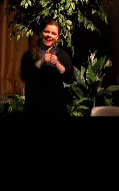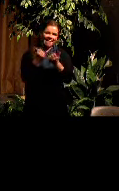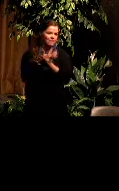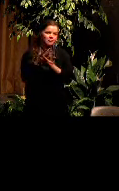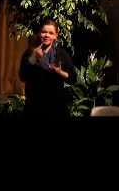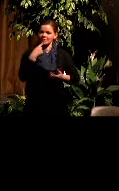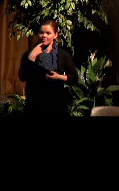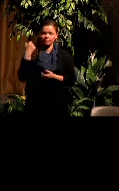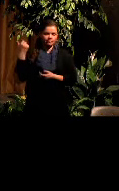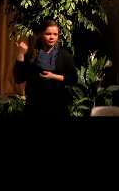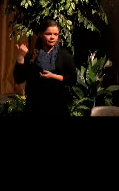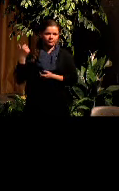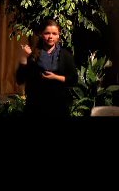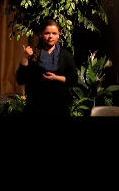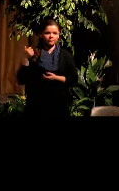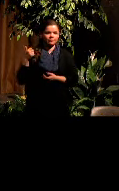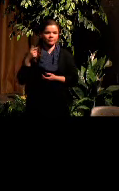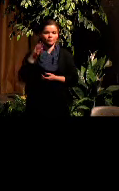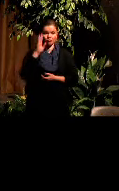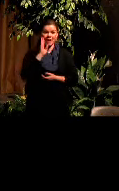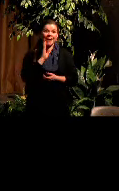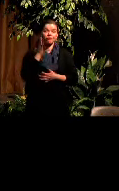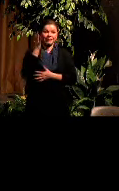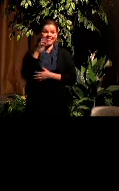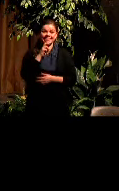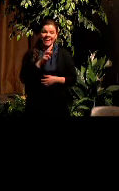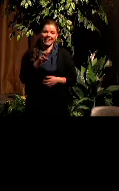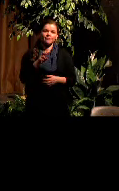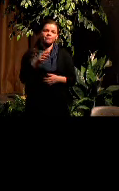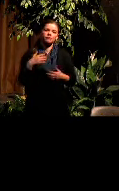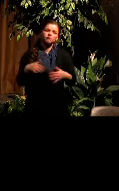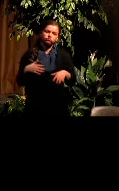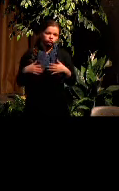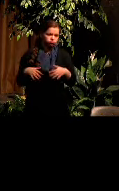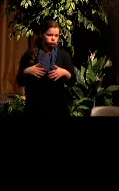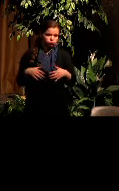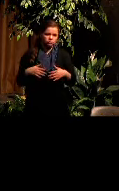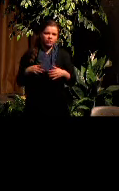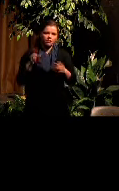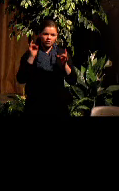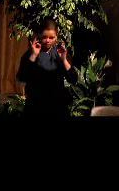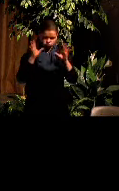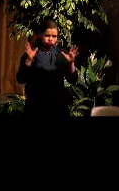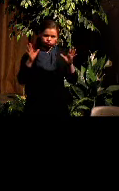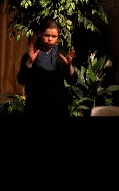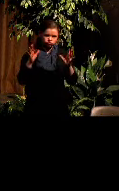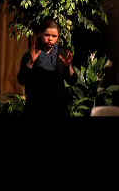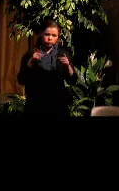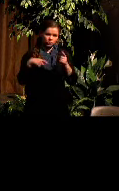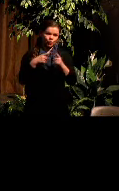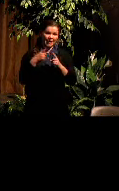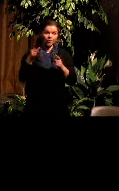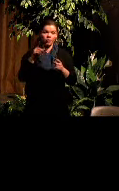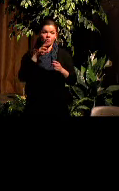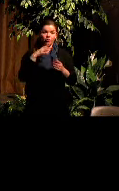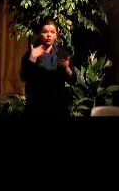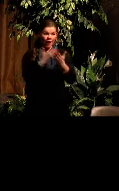just a catastrophe. And when they got to Guam, they created, all havoc. And it was just until just recently